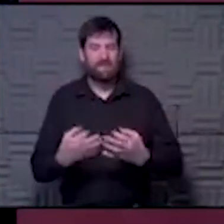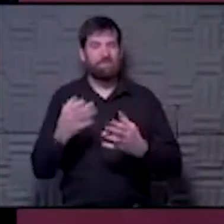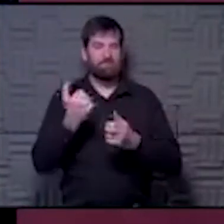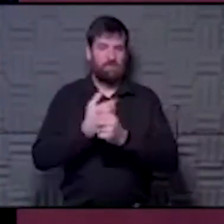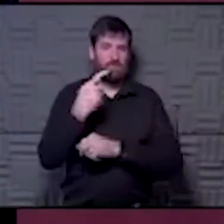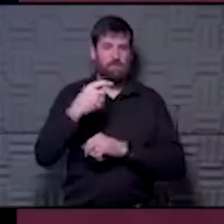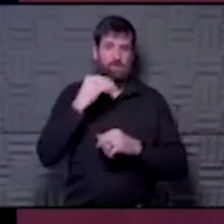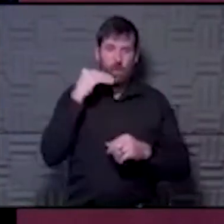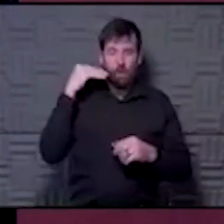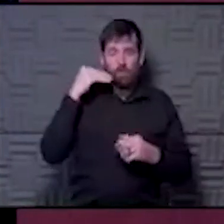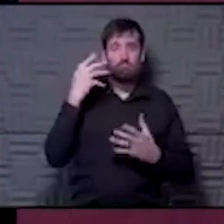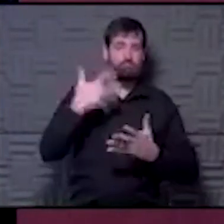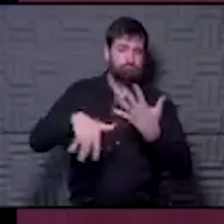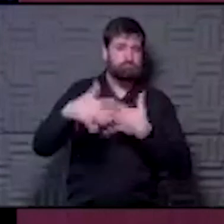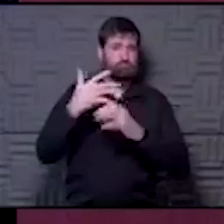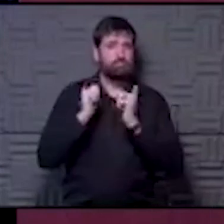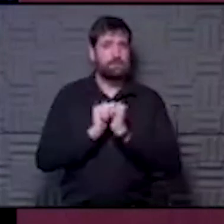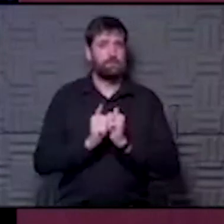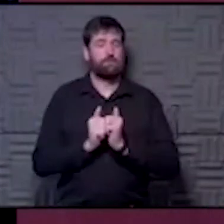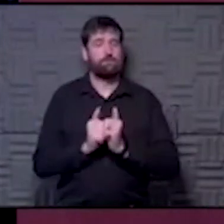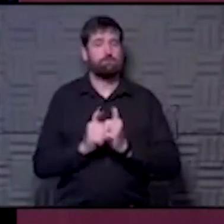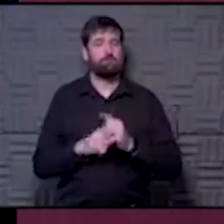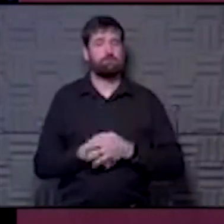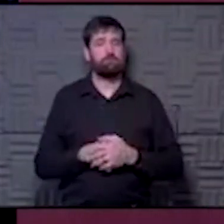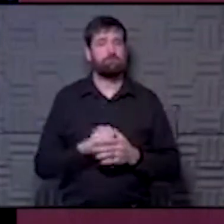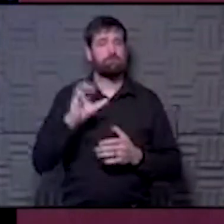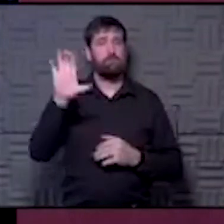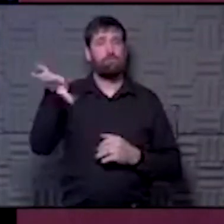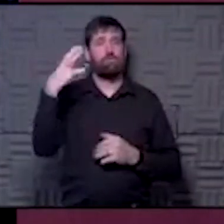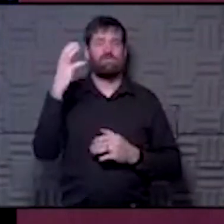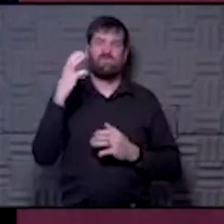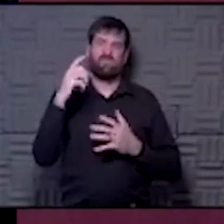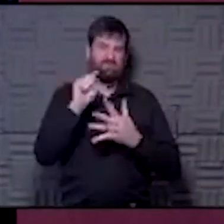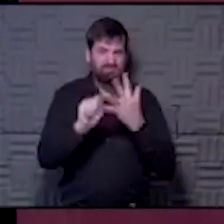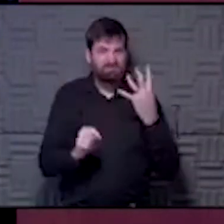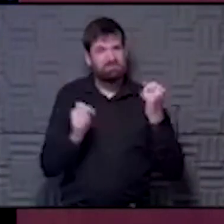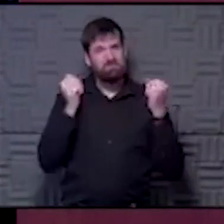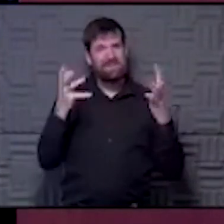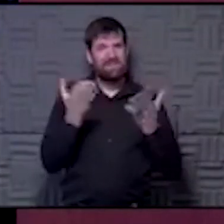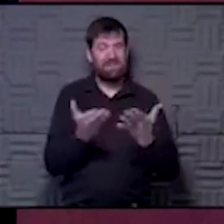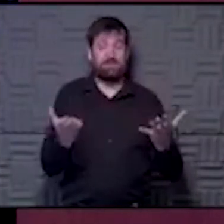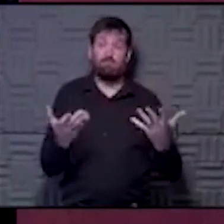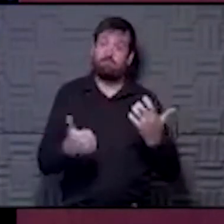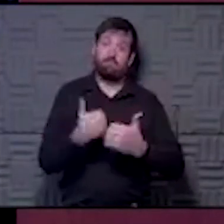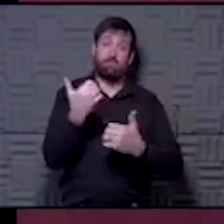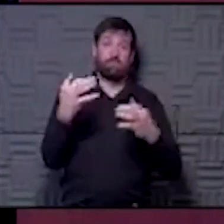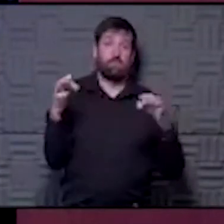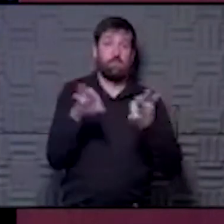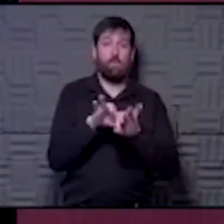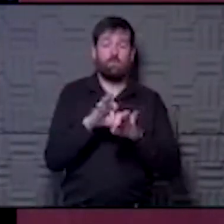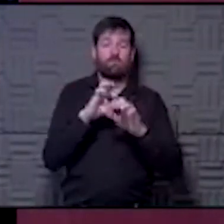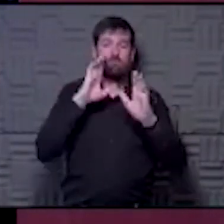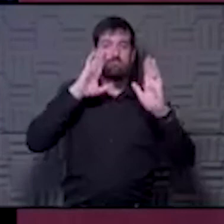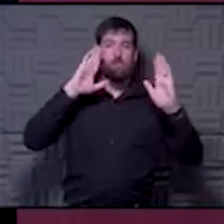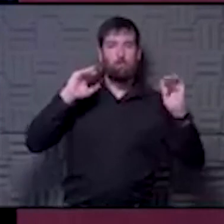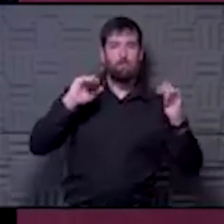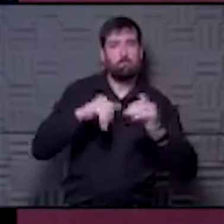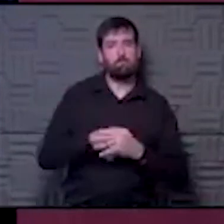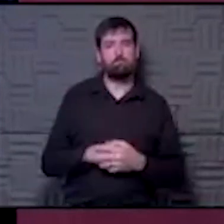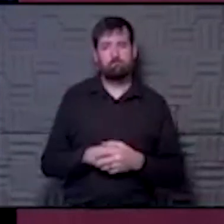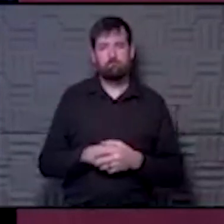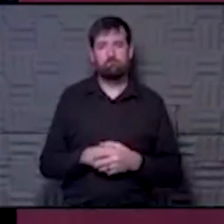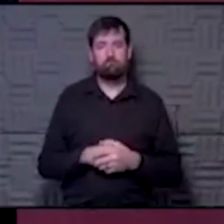we got to spend some time together. And I think Christmas is about many things, and one of the most important things is it's about hope. And